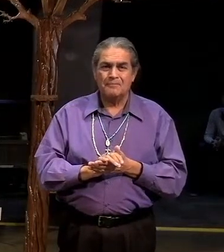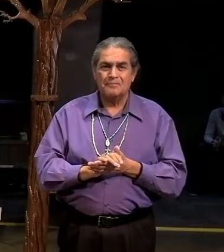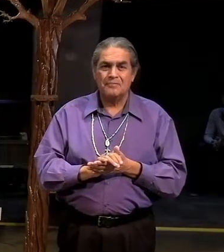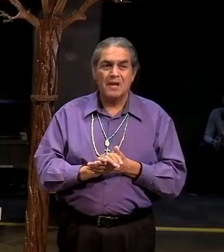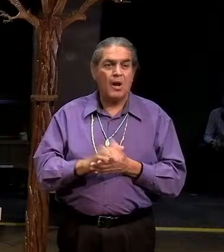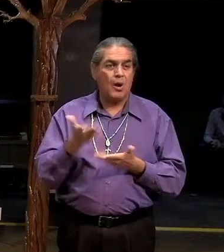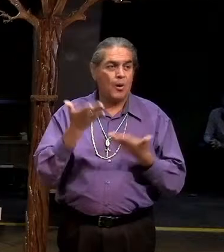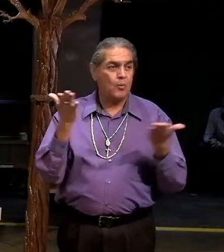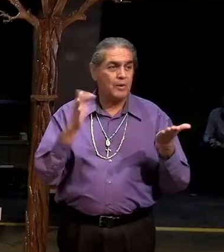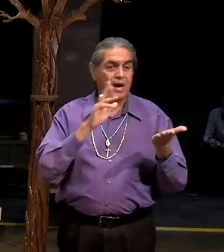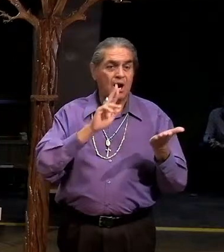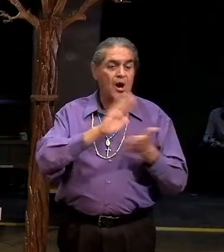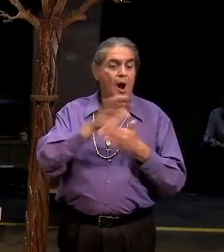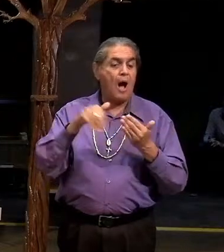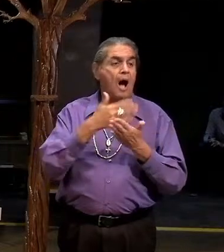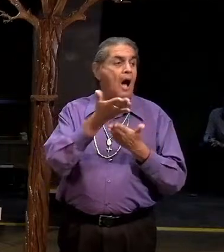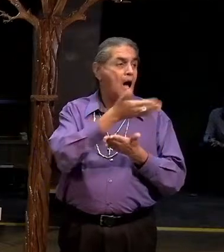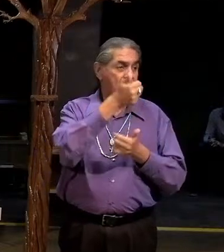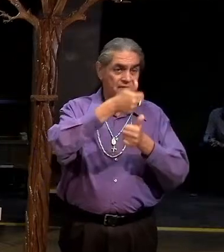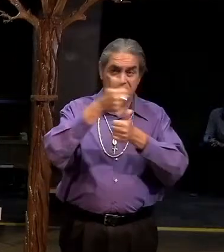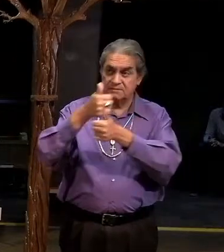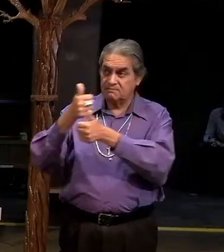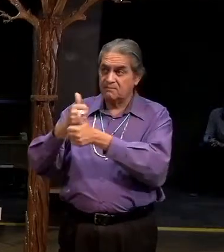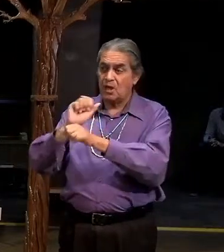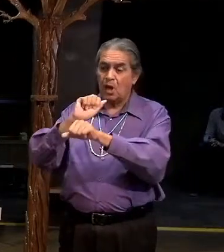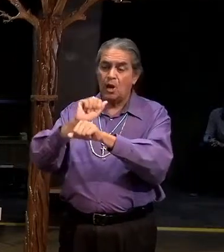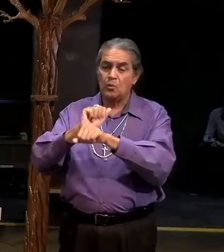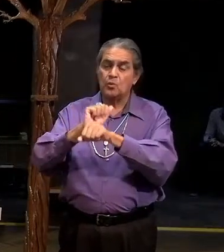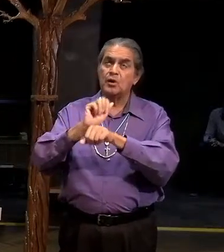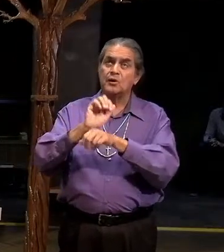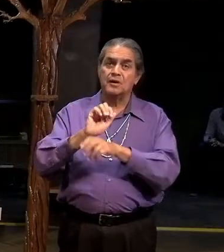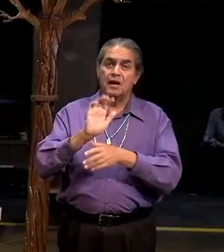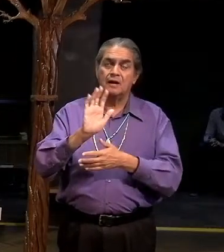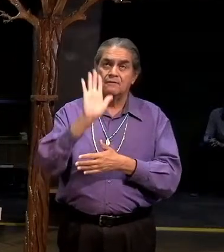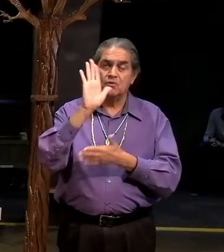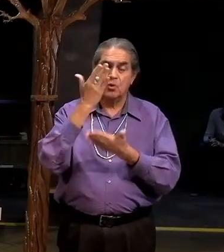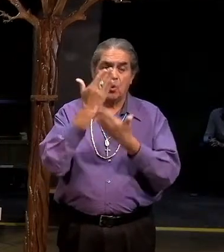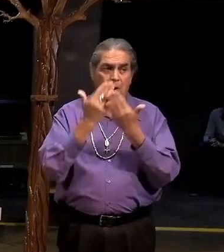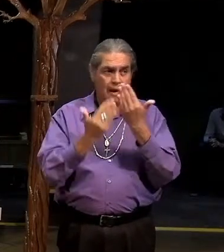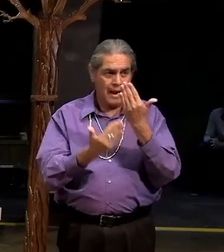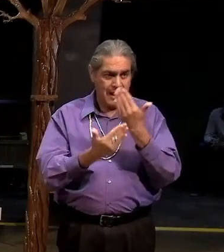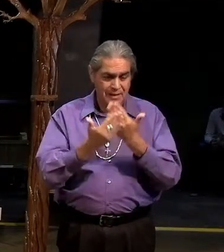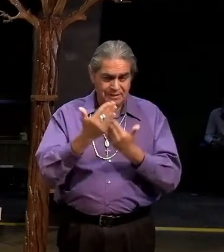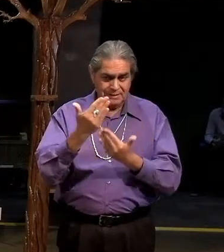We are, all of us, the work of your hands.